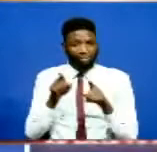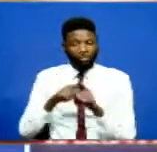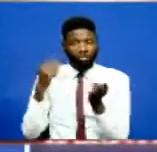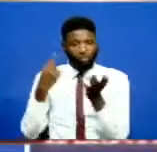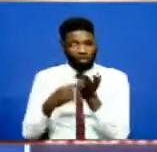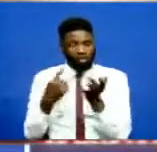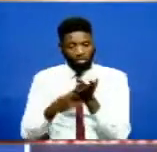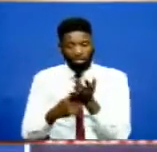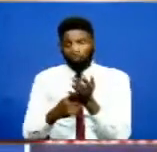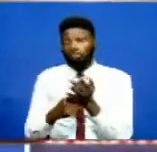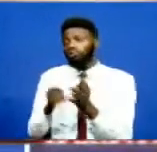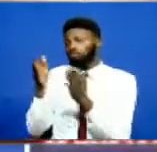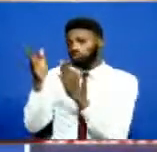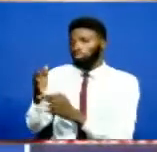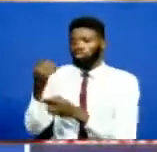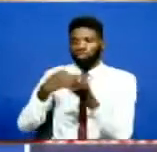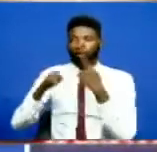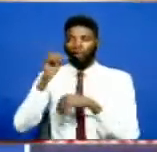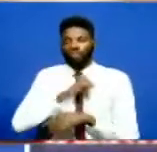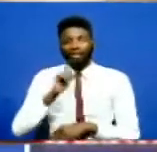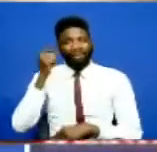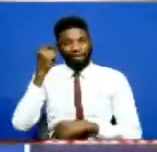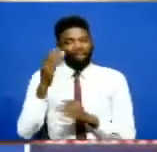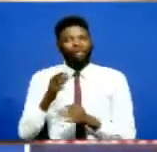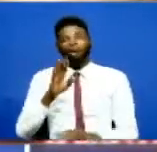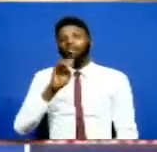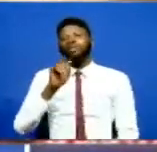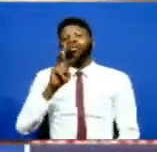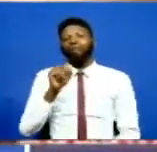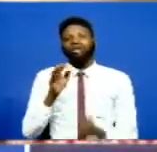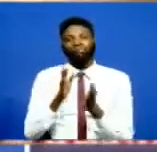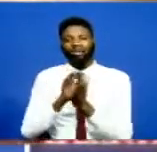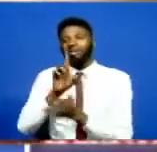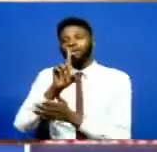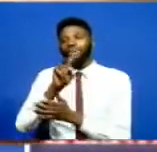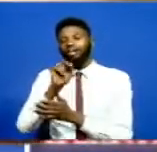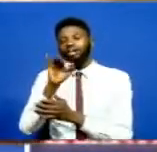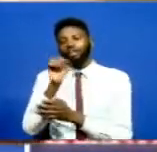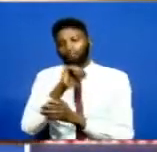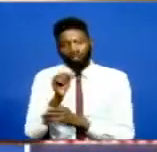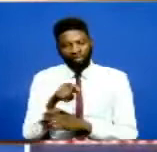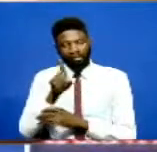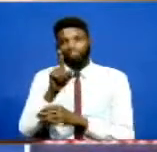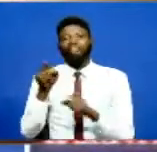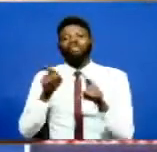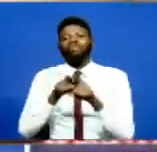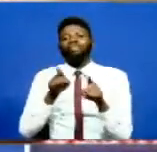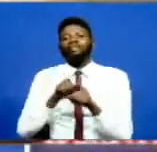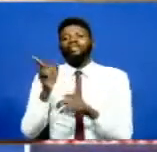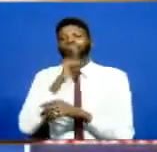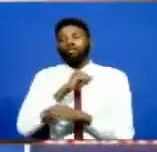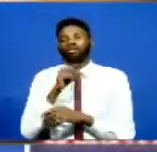Joshua Cheptegei. Kenya's Bethuel Birgen and Davis Kiplangat completed the podium dash.